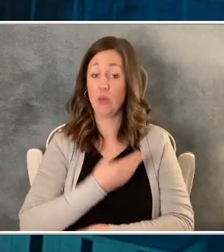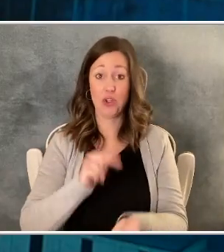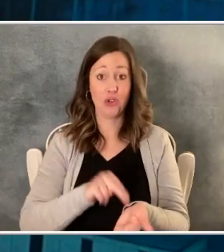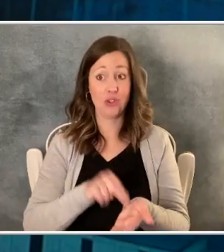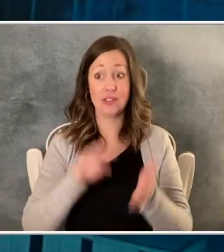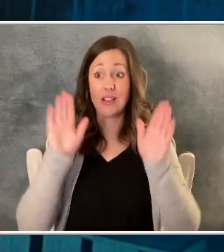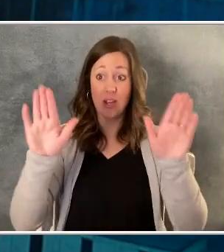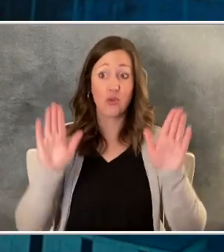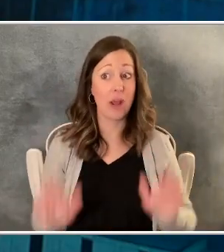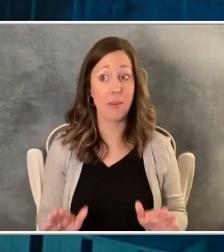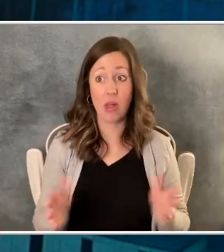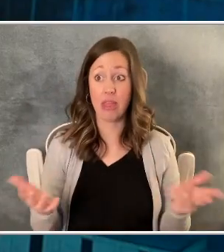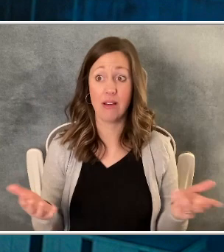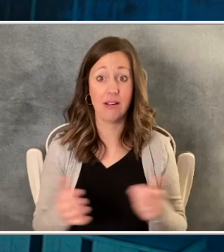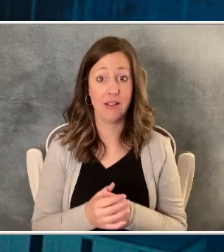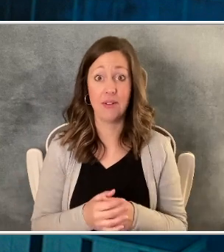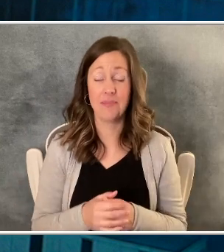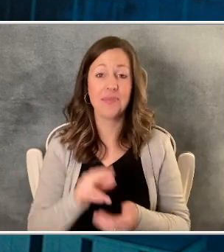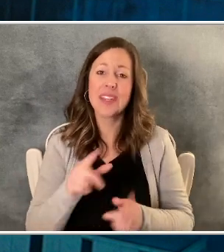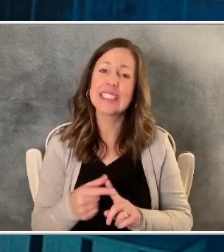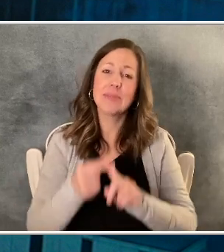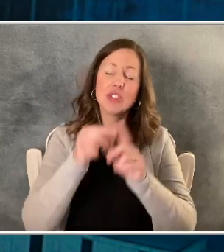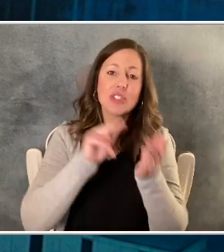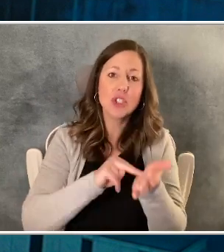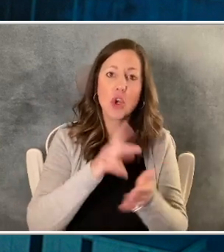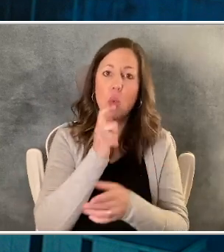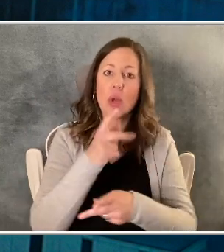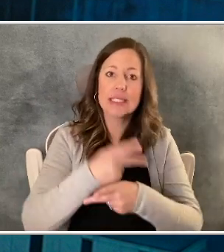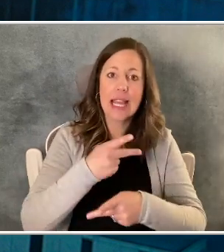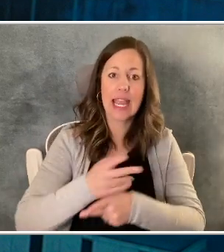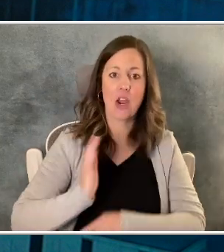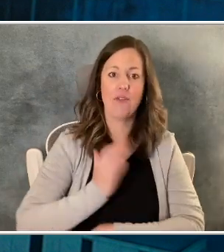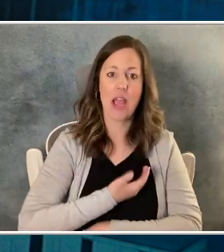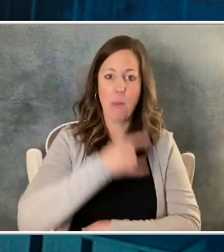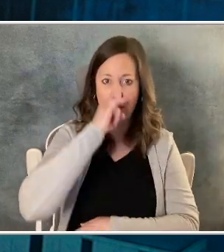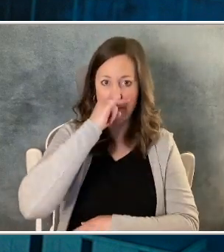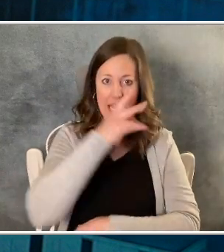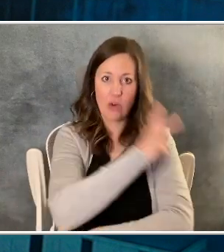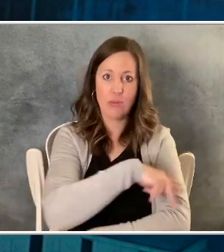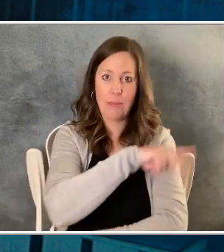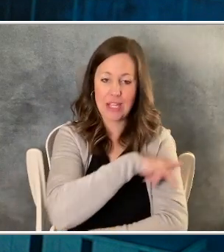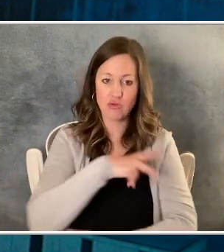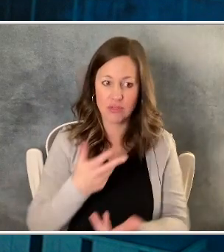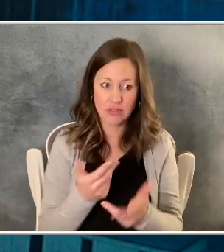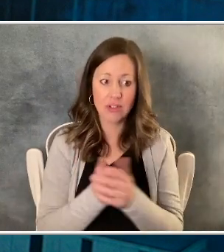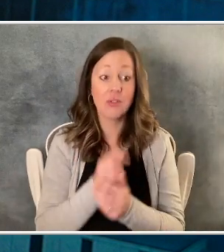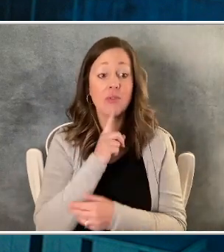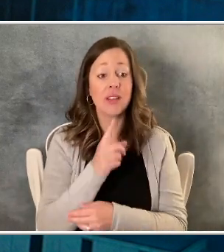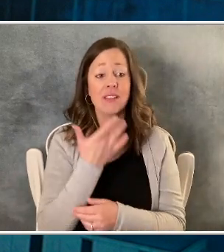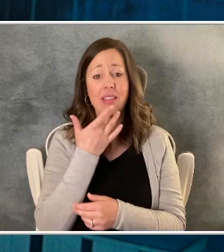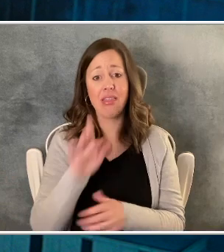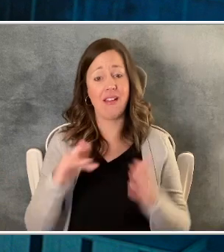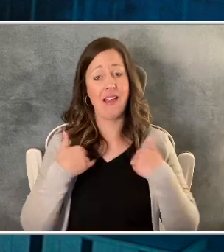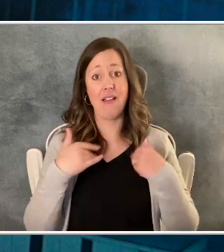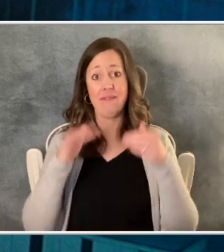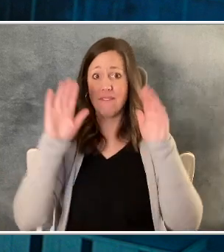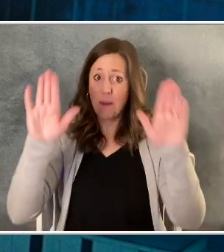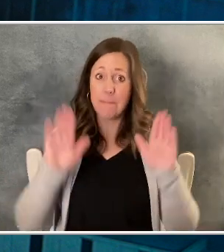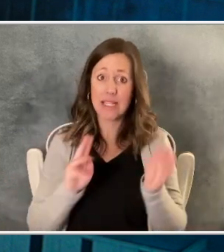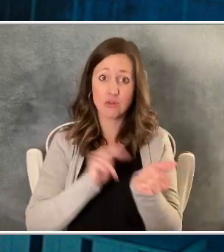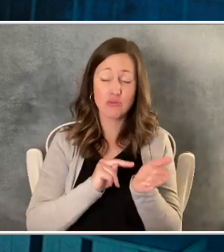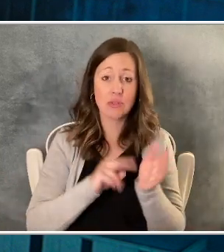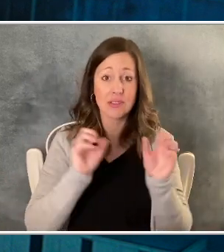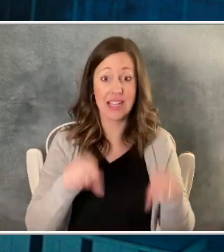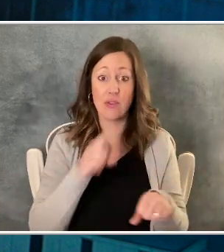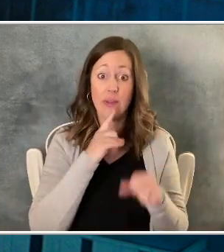KU, especially our nurses that take care of our pediatric patients. We're so lucky to have amazing nurses that can spend a lot of one-on-one